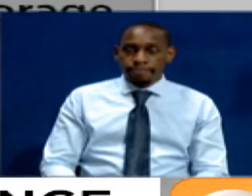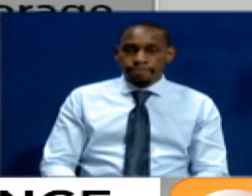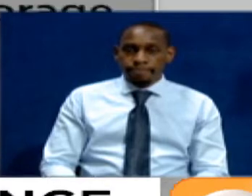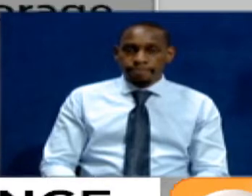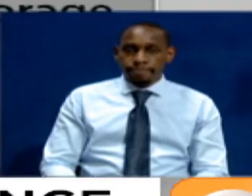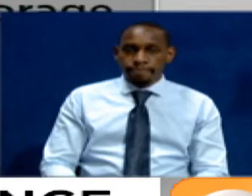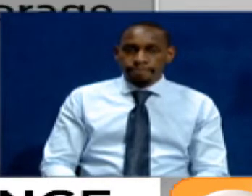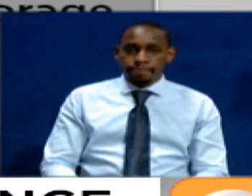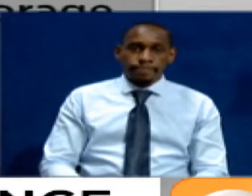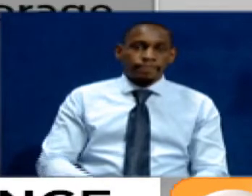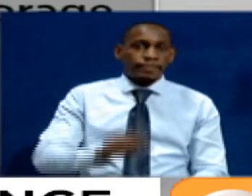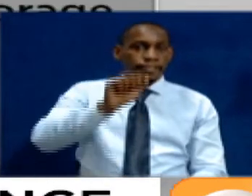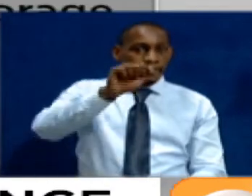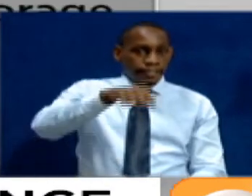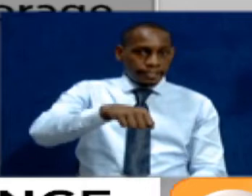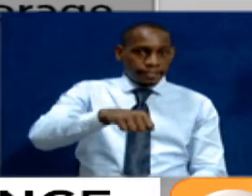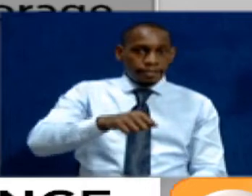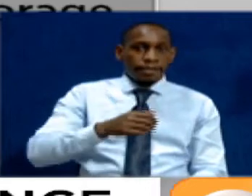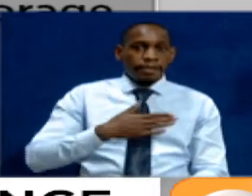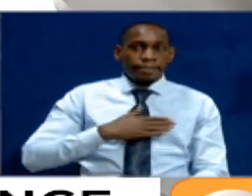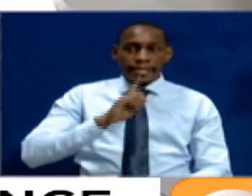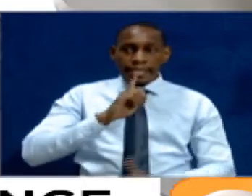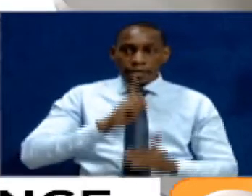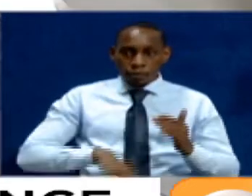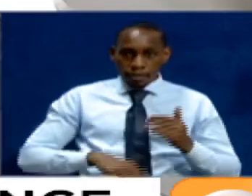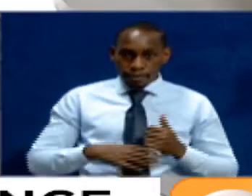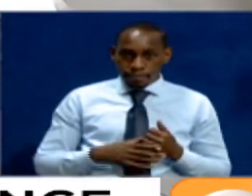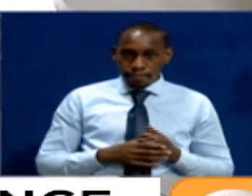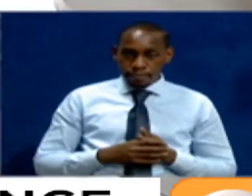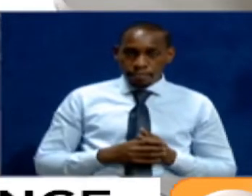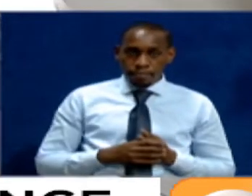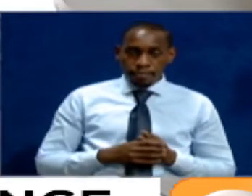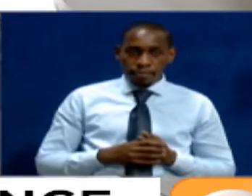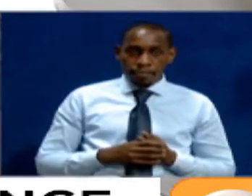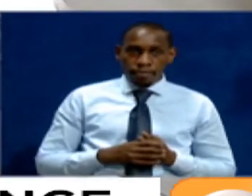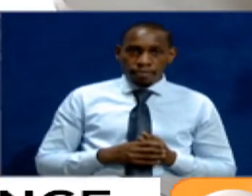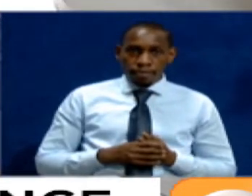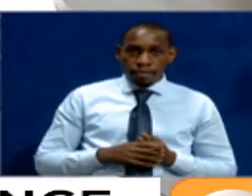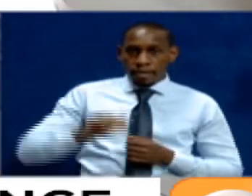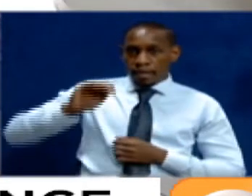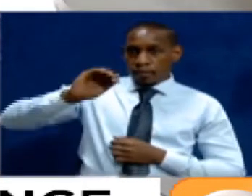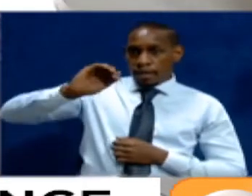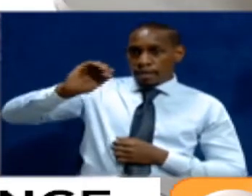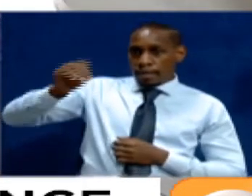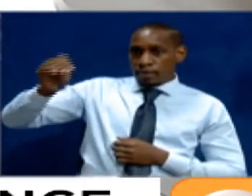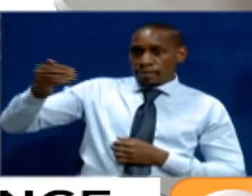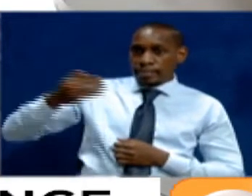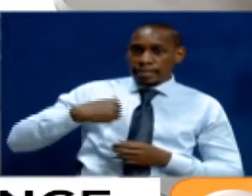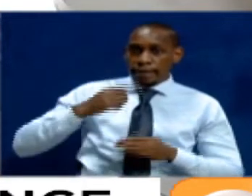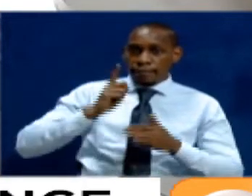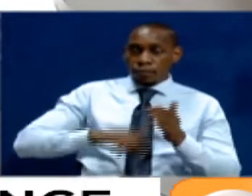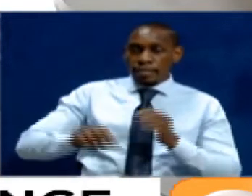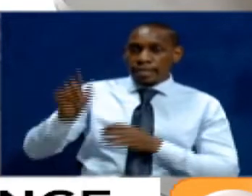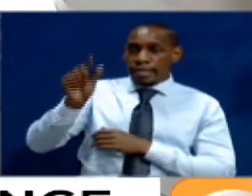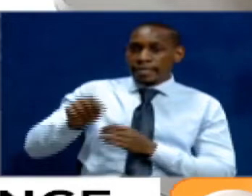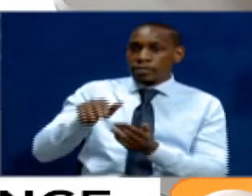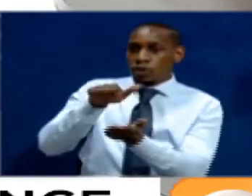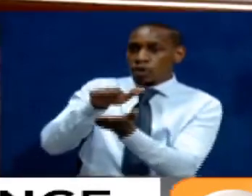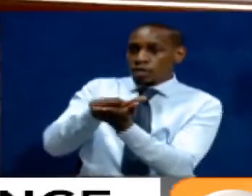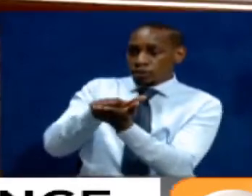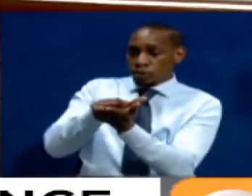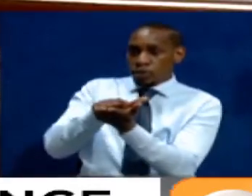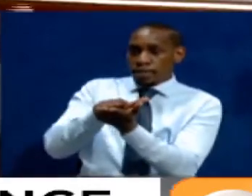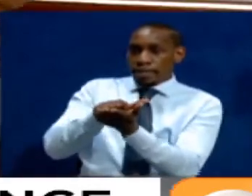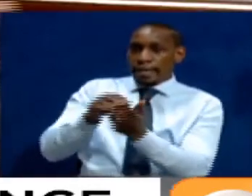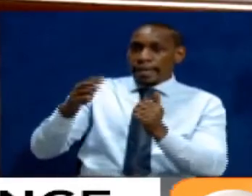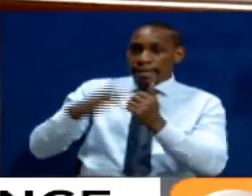standard? Yeah, so let me say that within the counties we have what we call the regional stores,